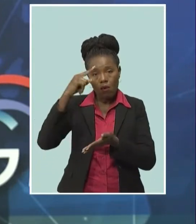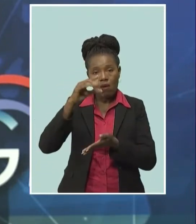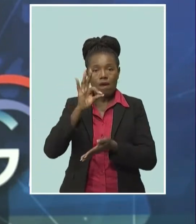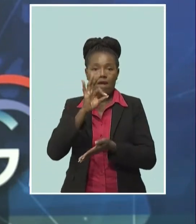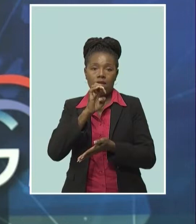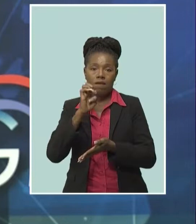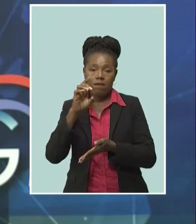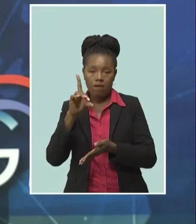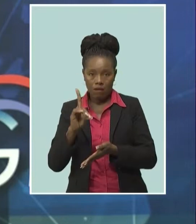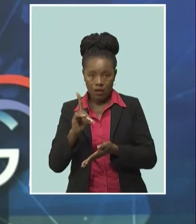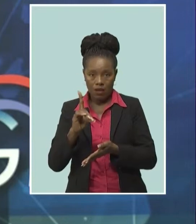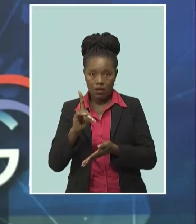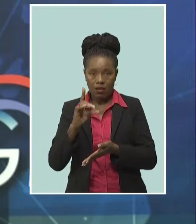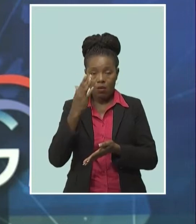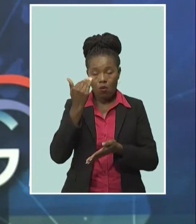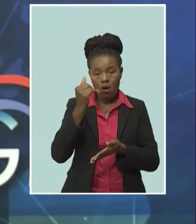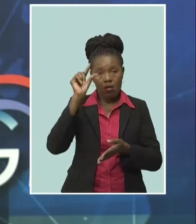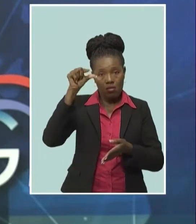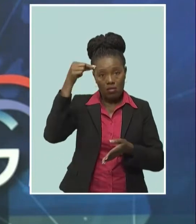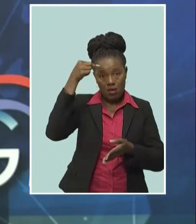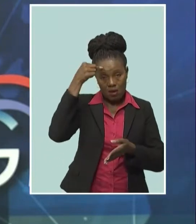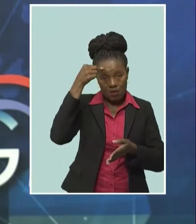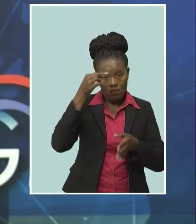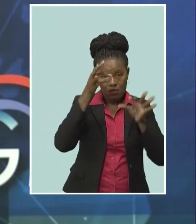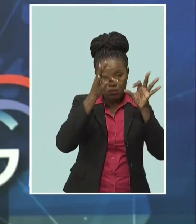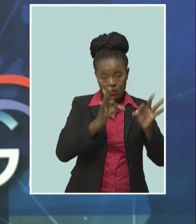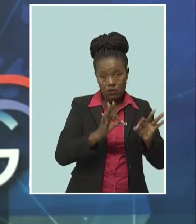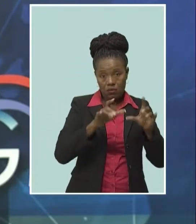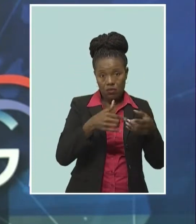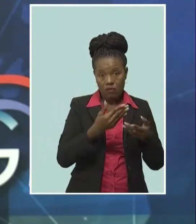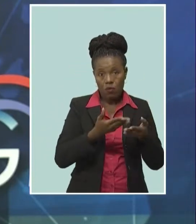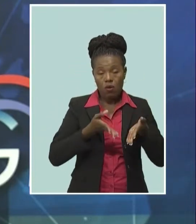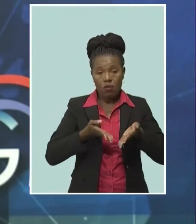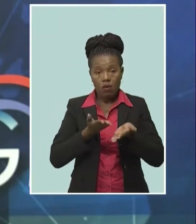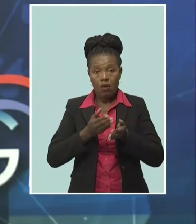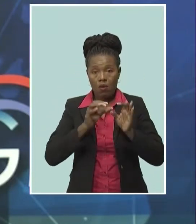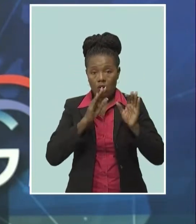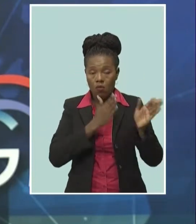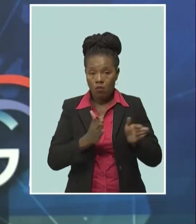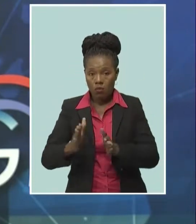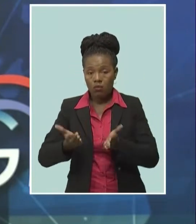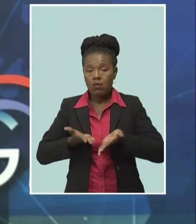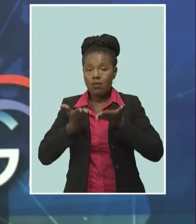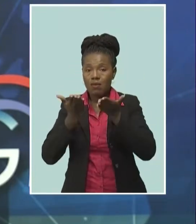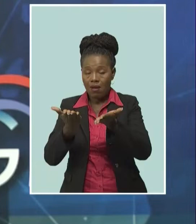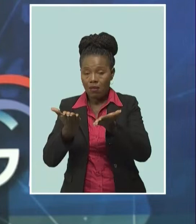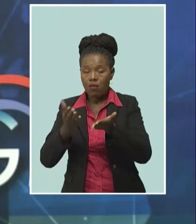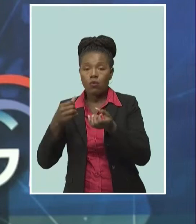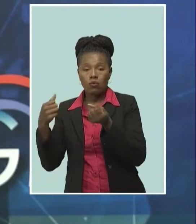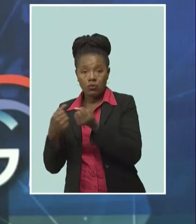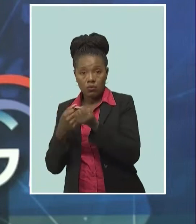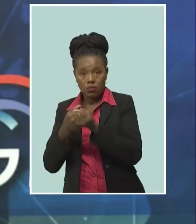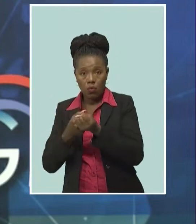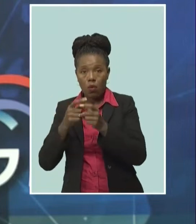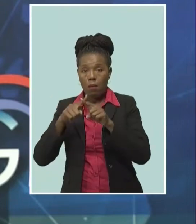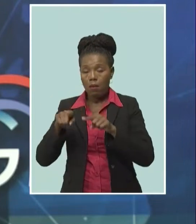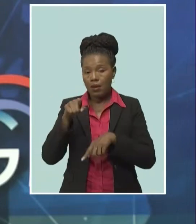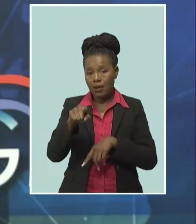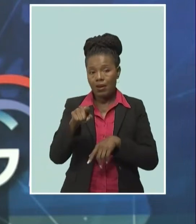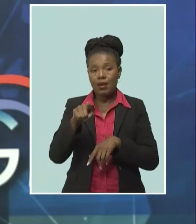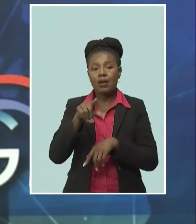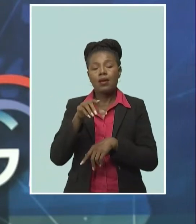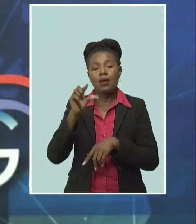While the association supports the initiative to ease consumers, President of the Barbados Agricultural Society, Henderson Williams, says